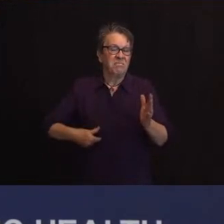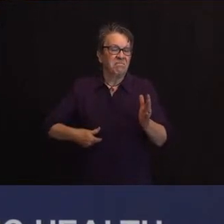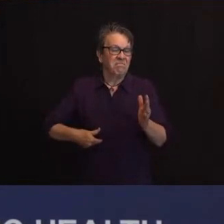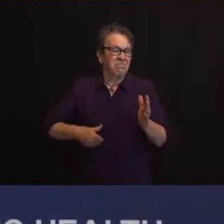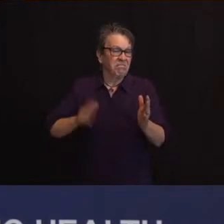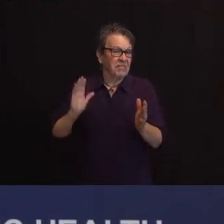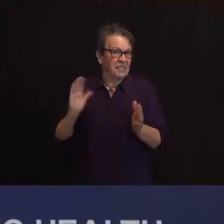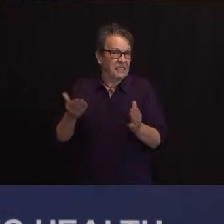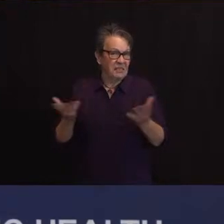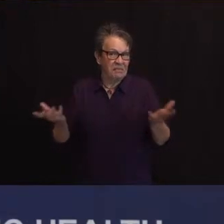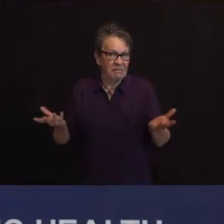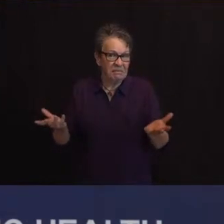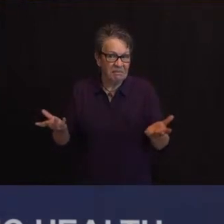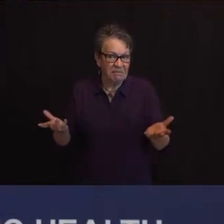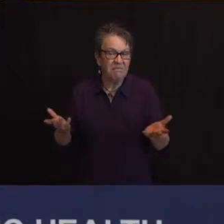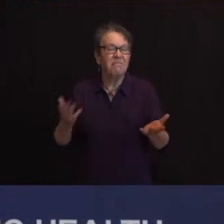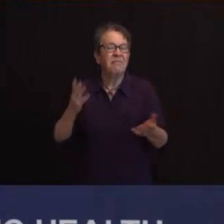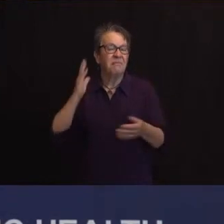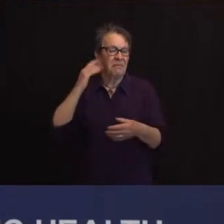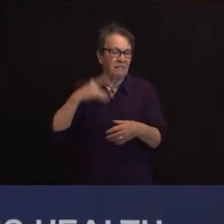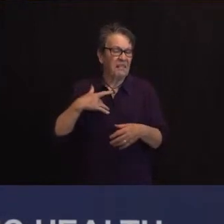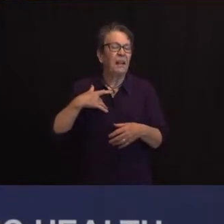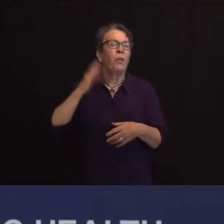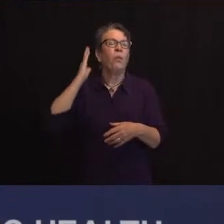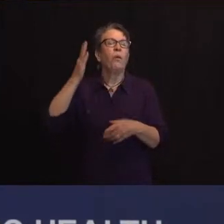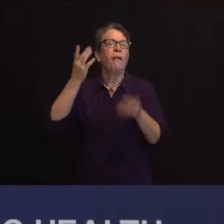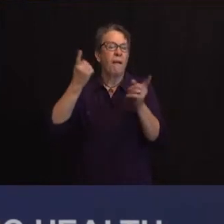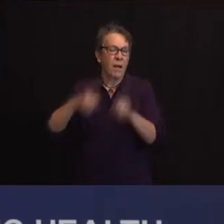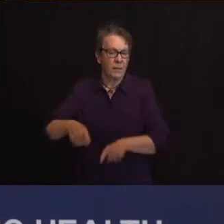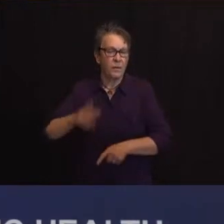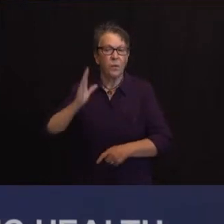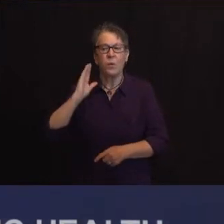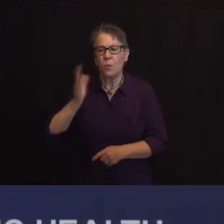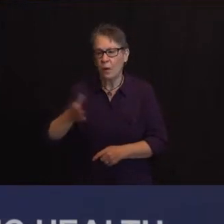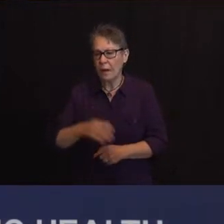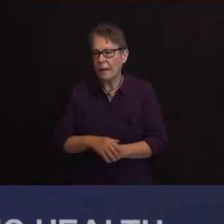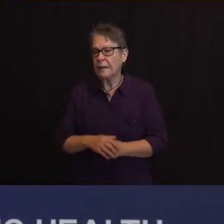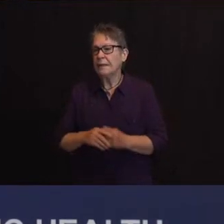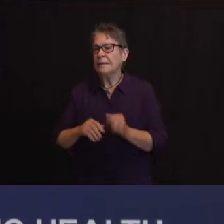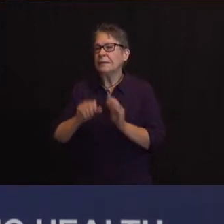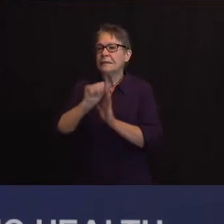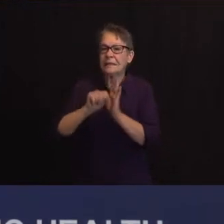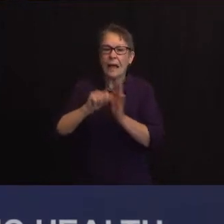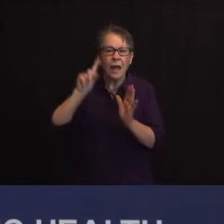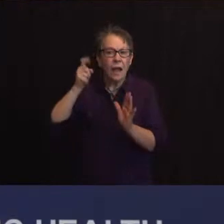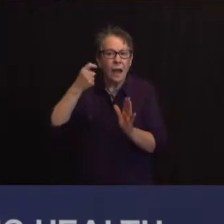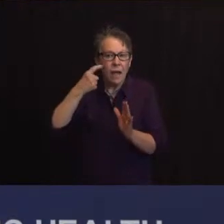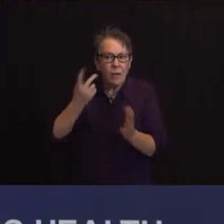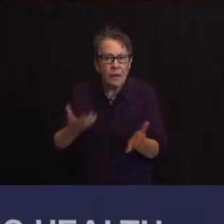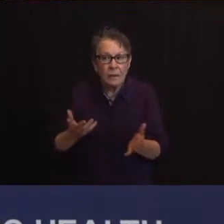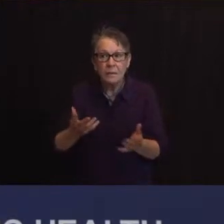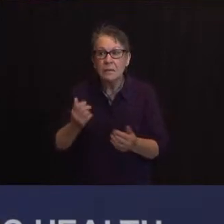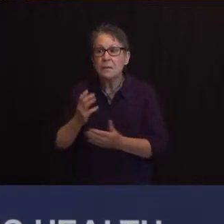plug-and-play pod. I'm not sure the state government will have that, but I'll bet you a lot of private sector players will have that.